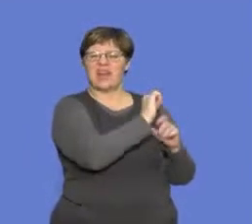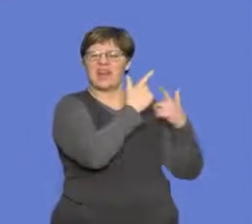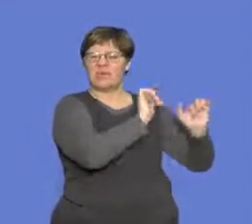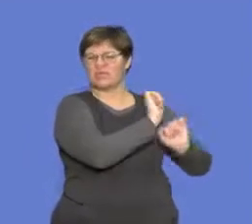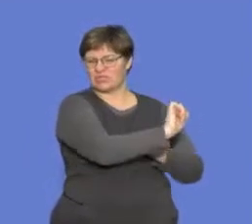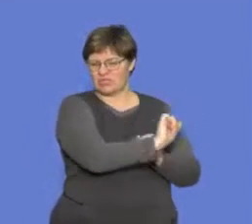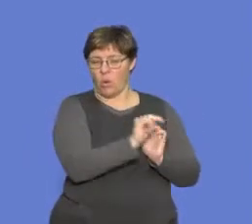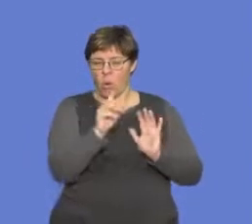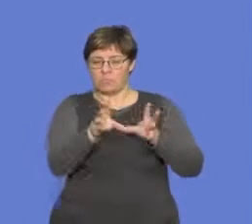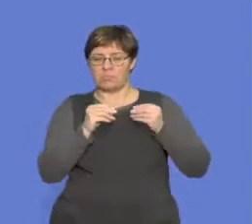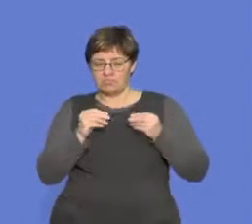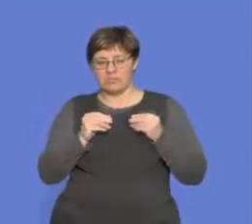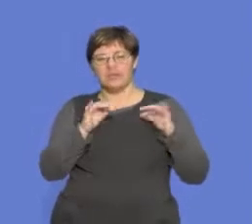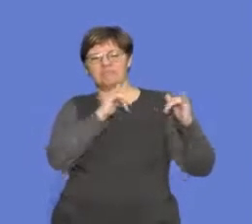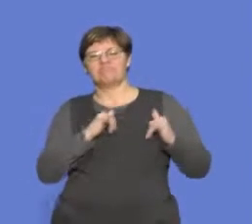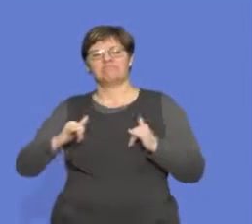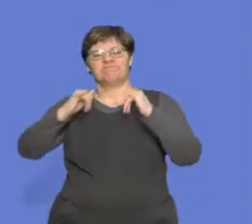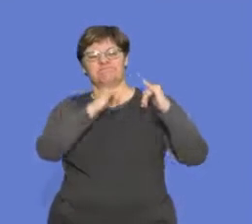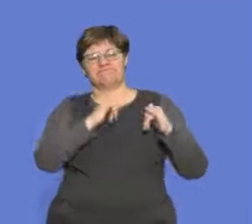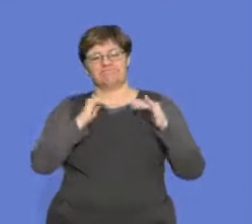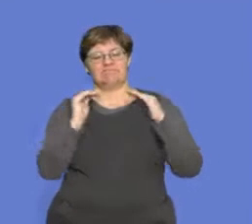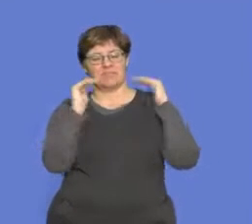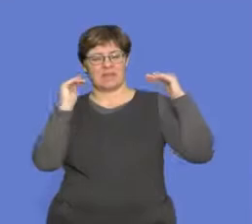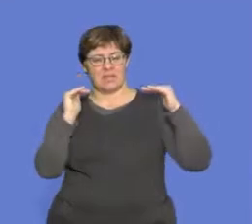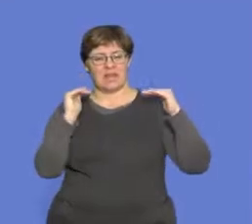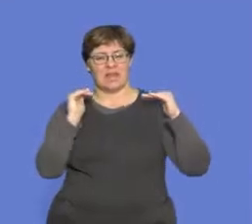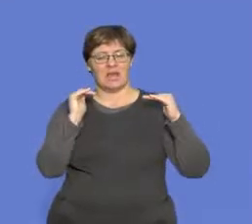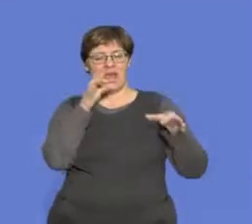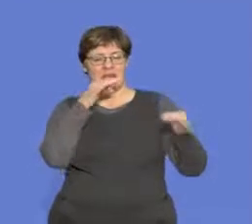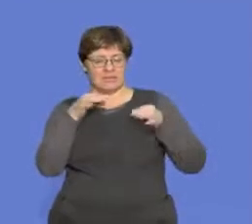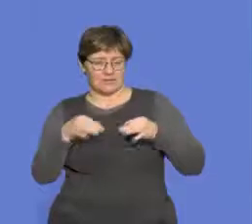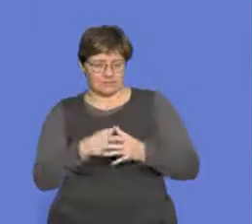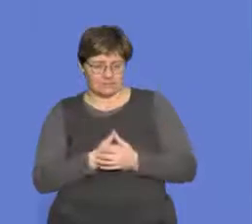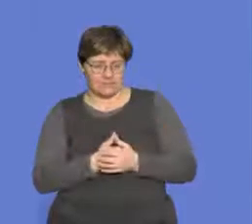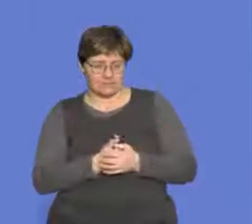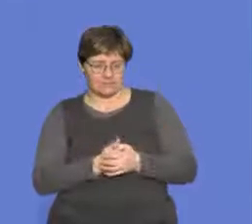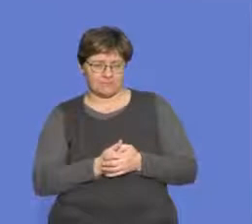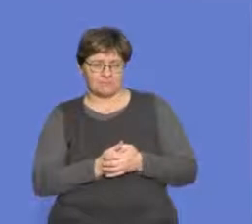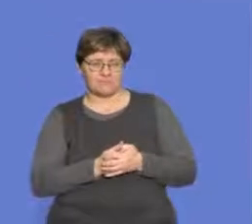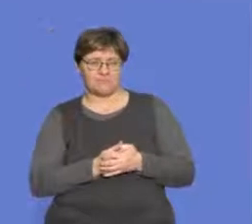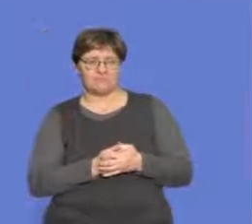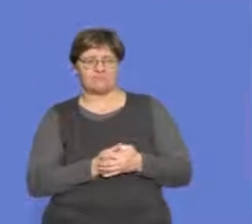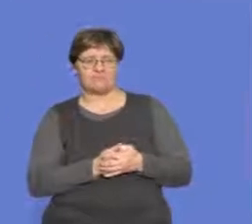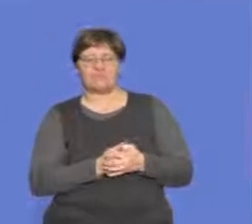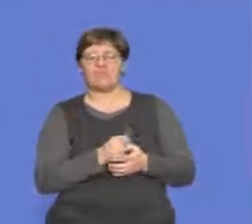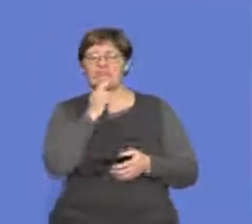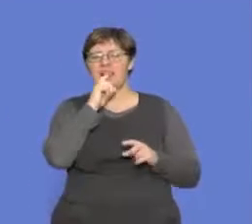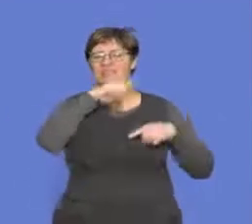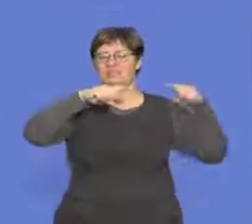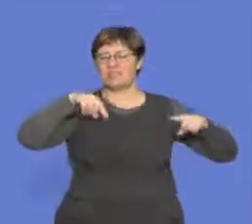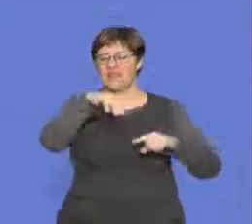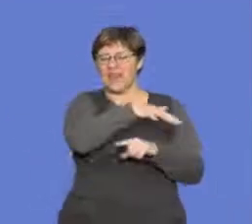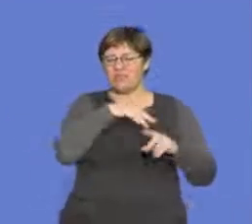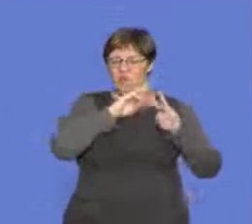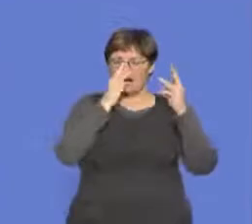more or less a standardized description. So guys, we know that when we talk about different areas